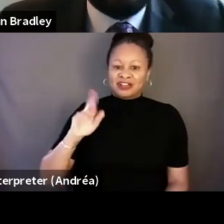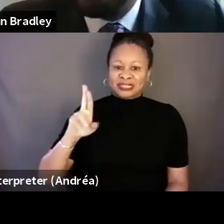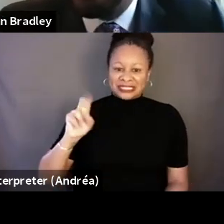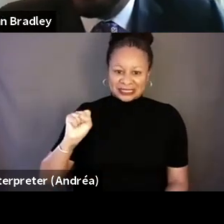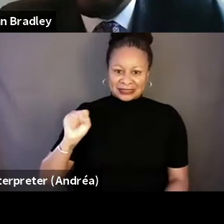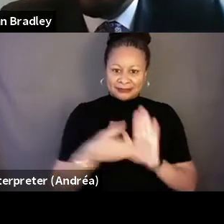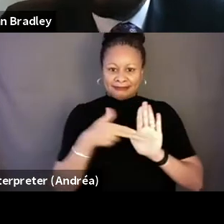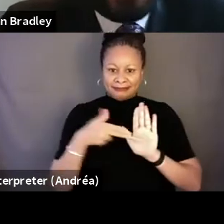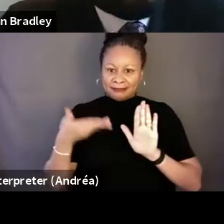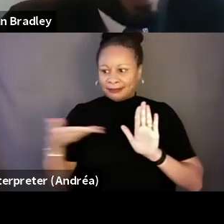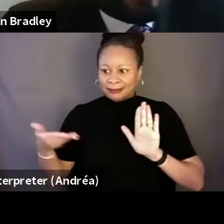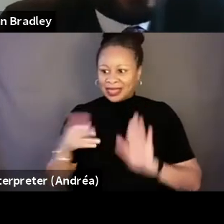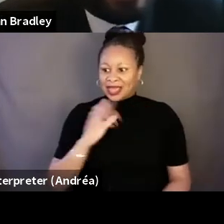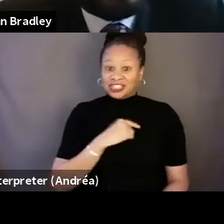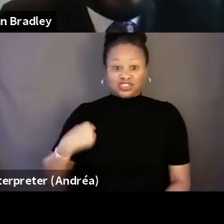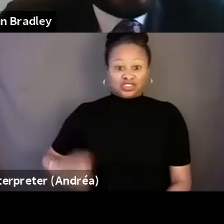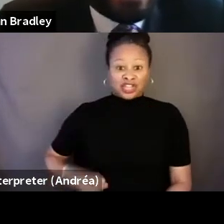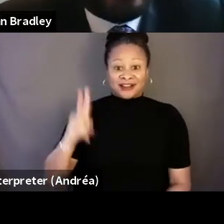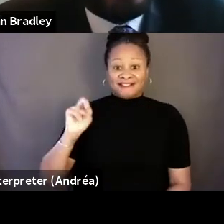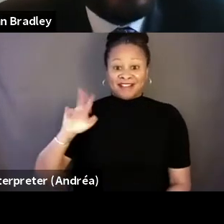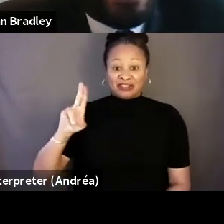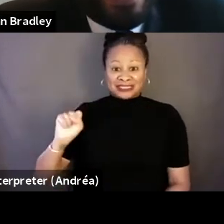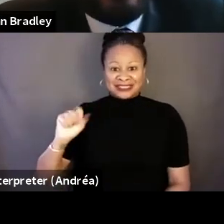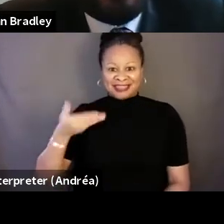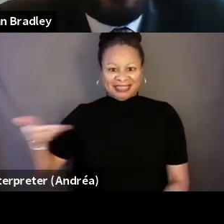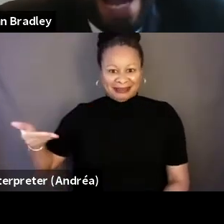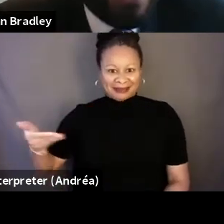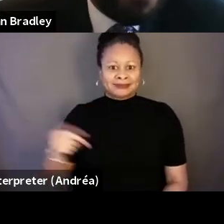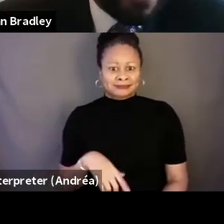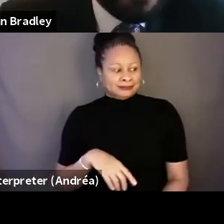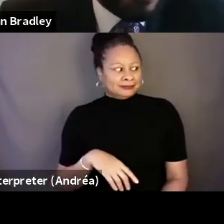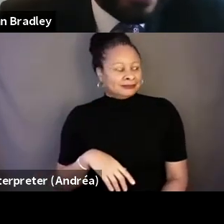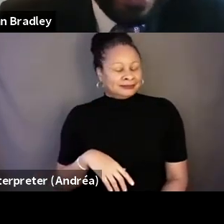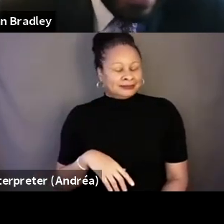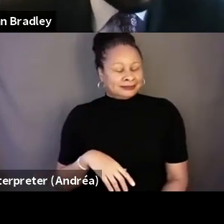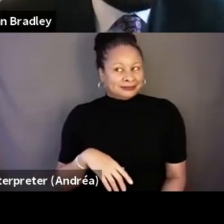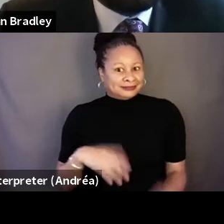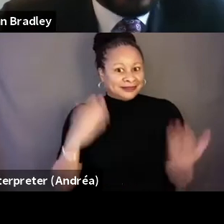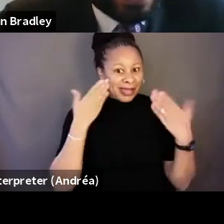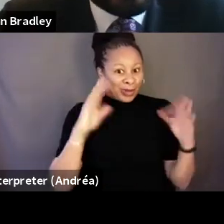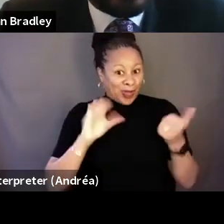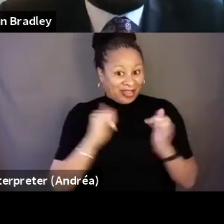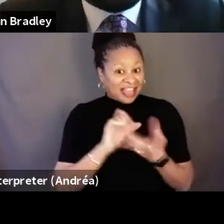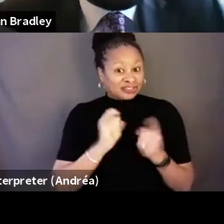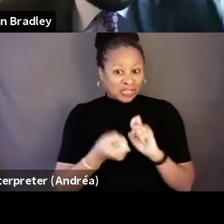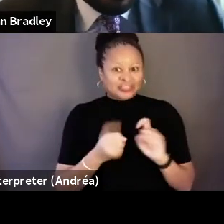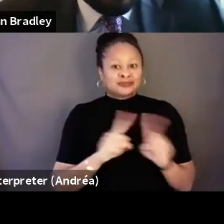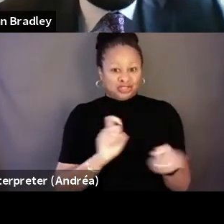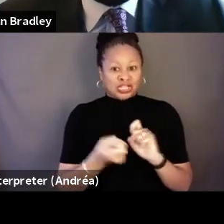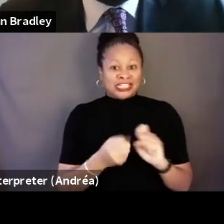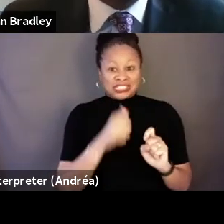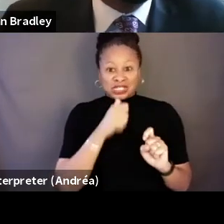thing. No. That's a problem, right? And so I don't know how that changed, but it did change, and it was no